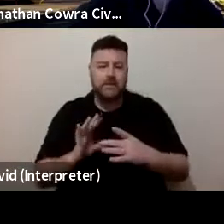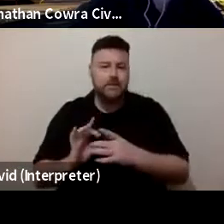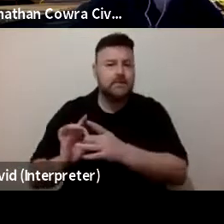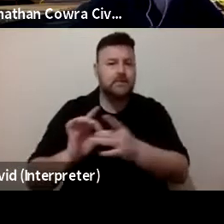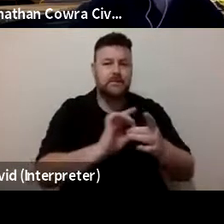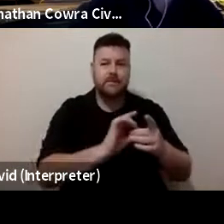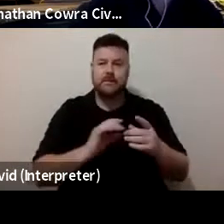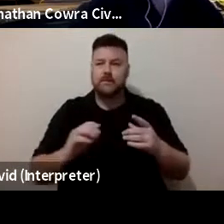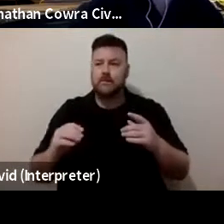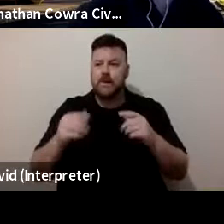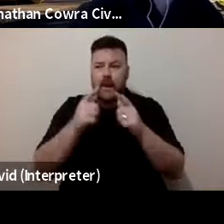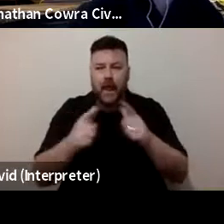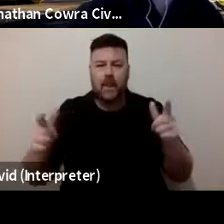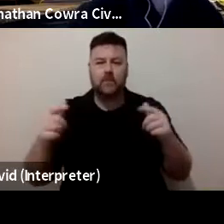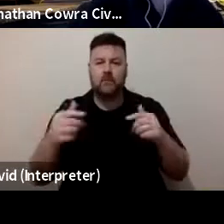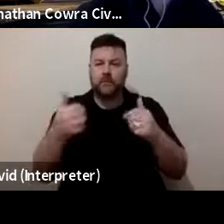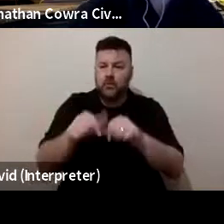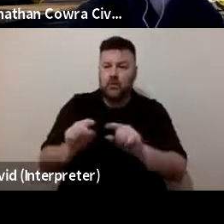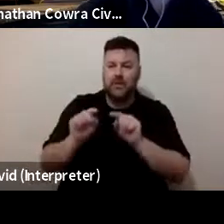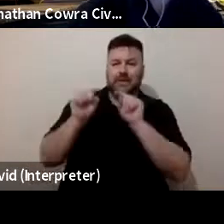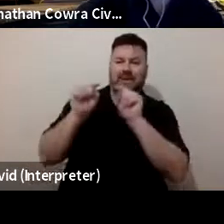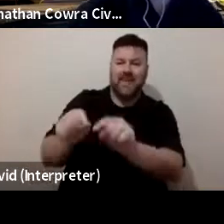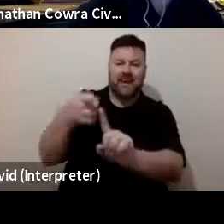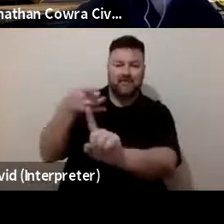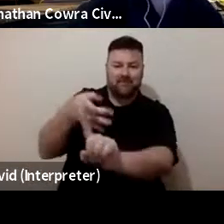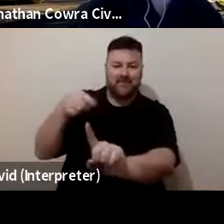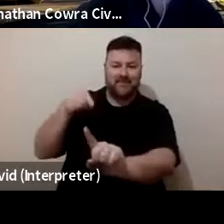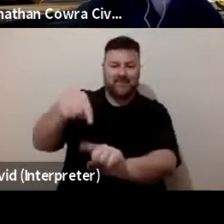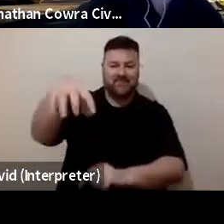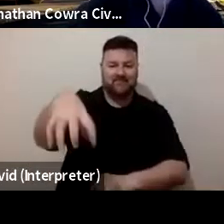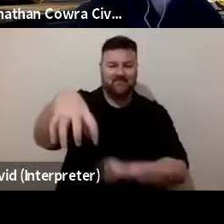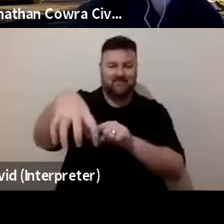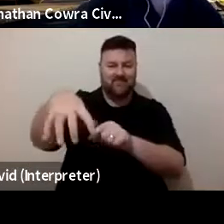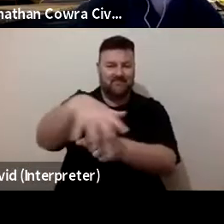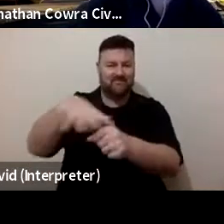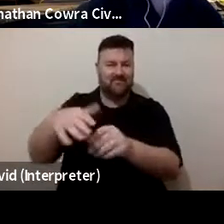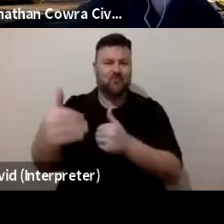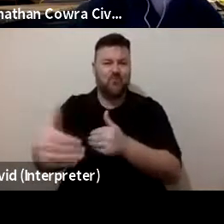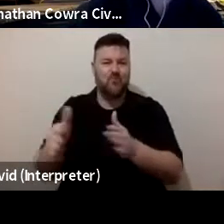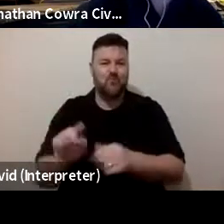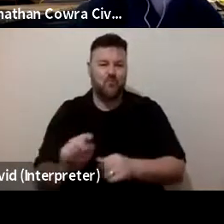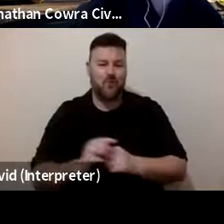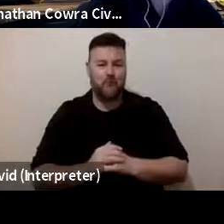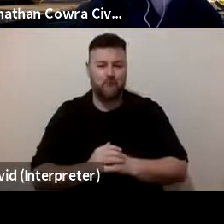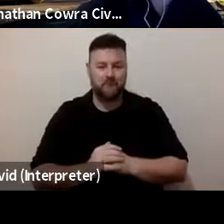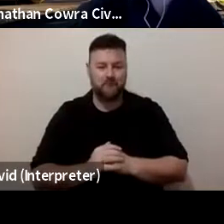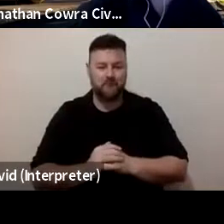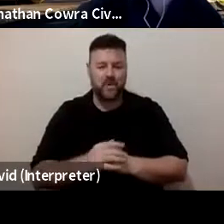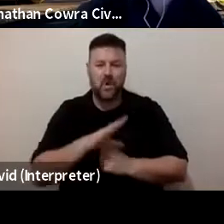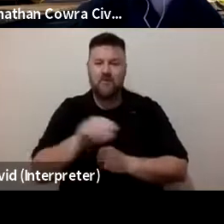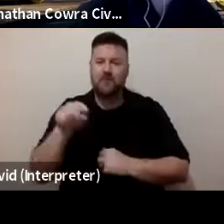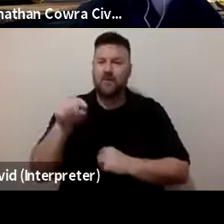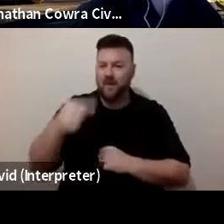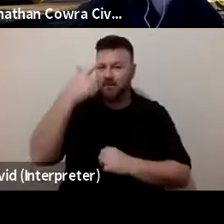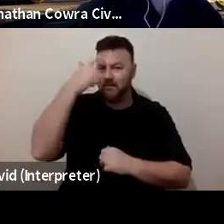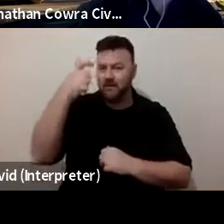happen, which are specific to that those tiny moments in time and space. And so putting